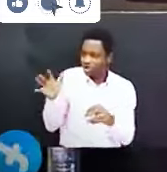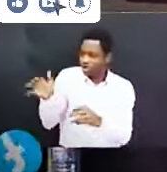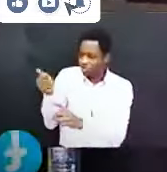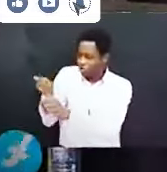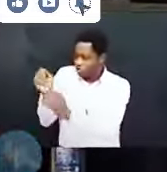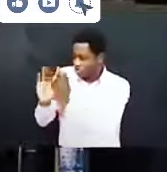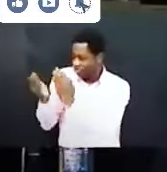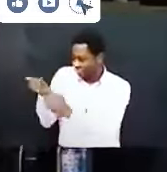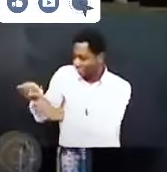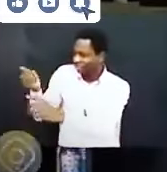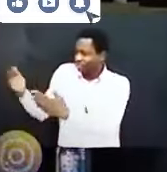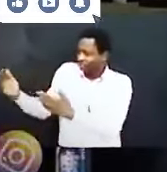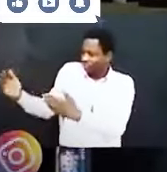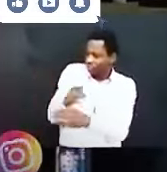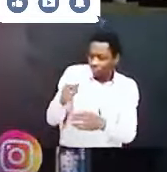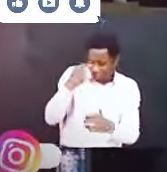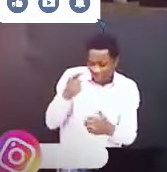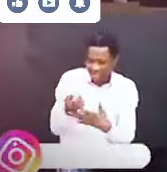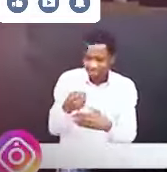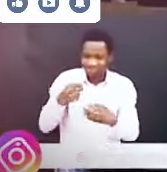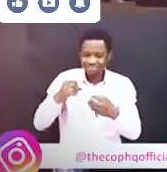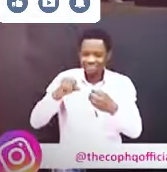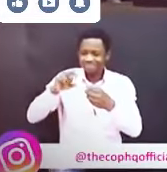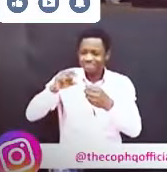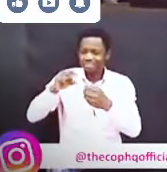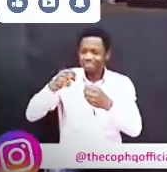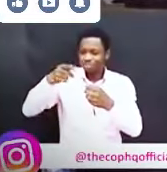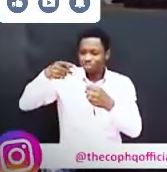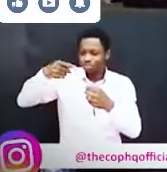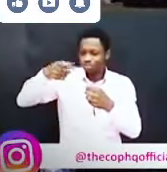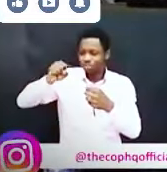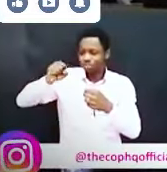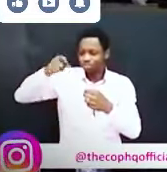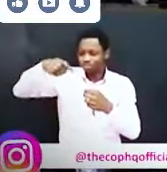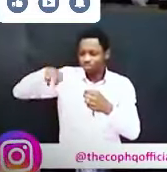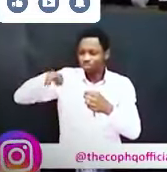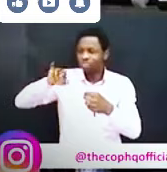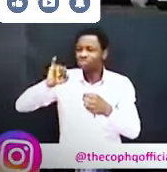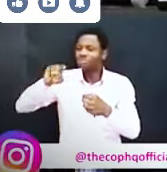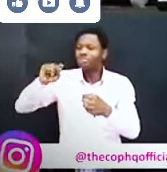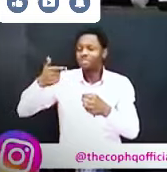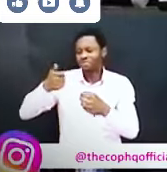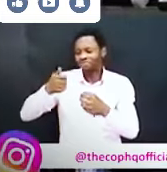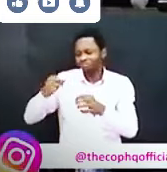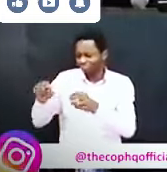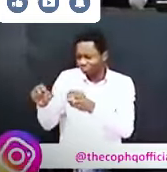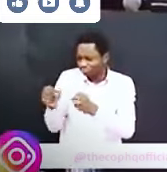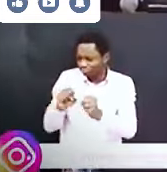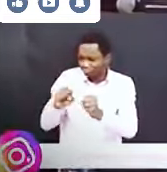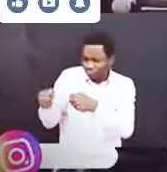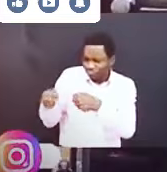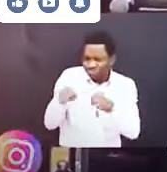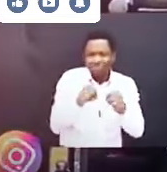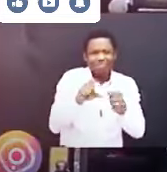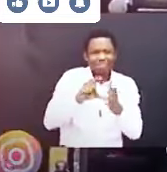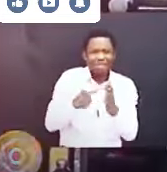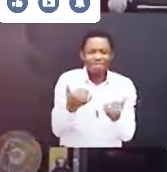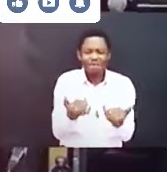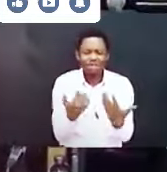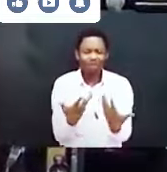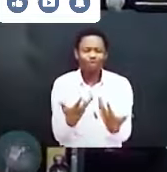itself, because of the spring, will close. And now I want to use 2 weeks to